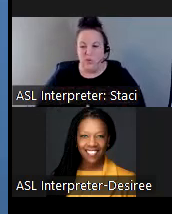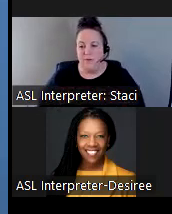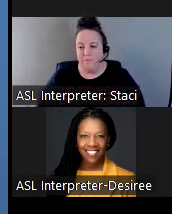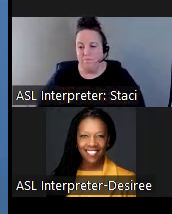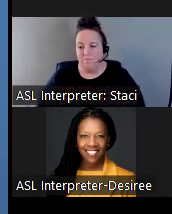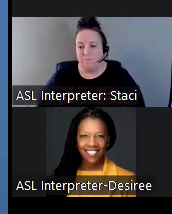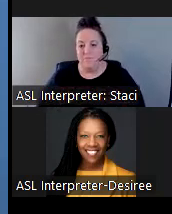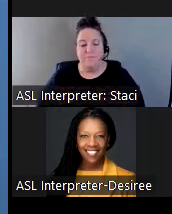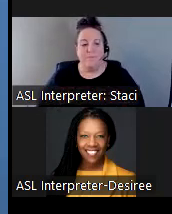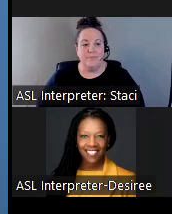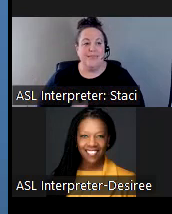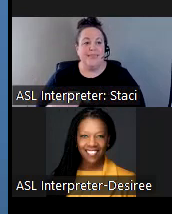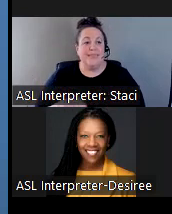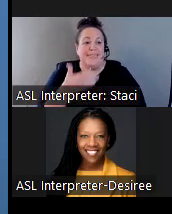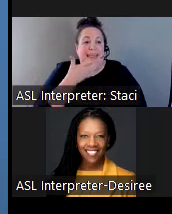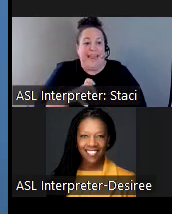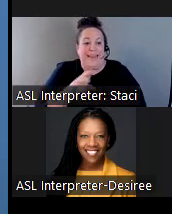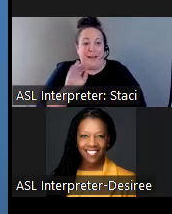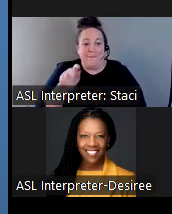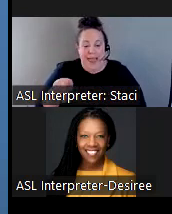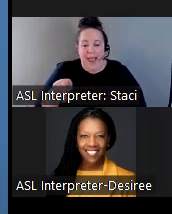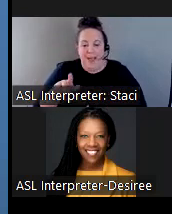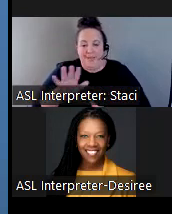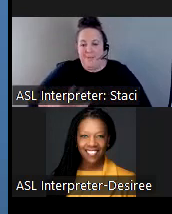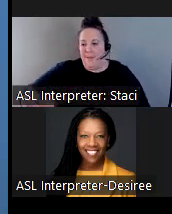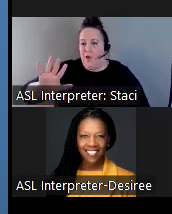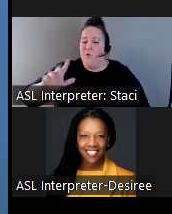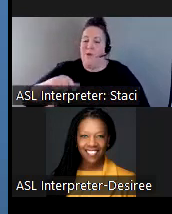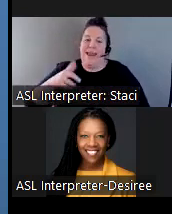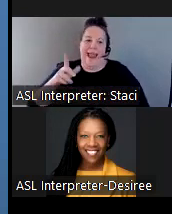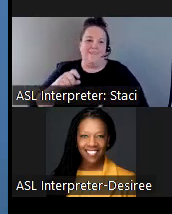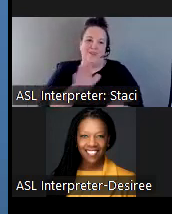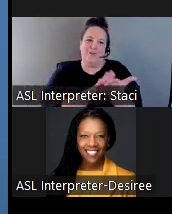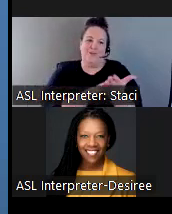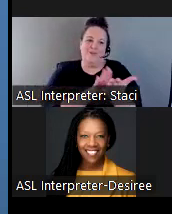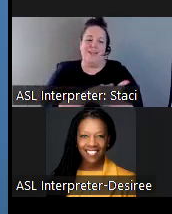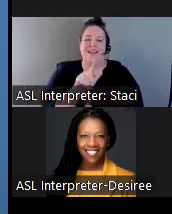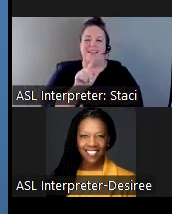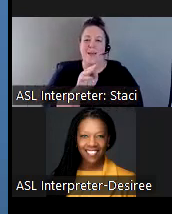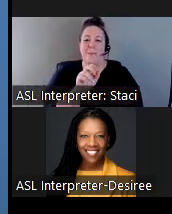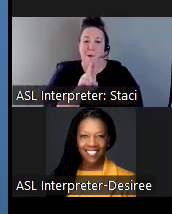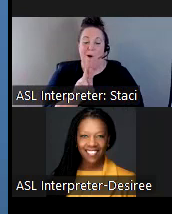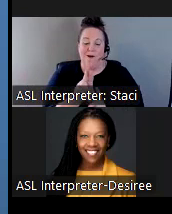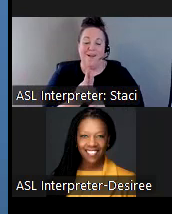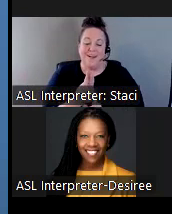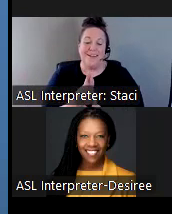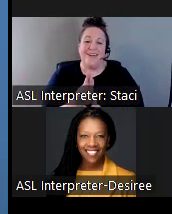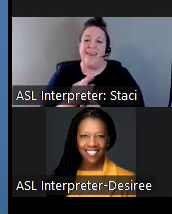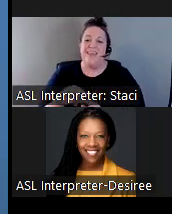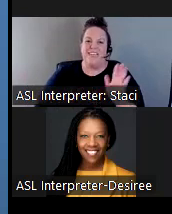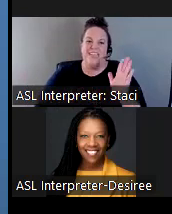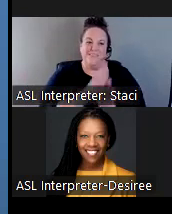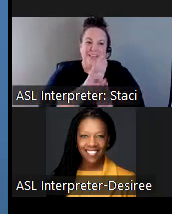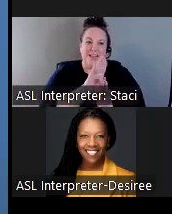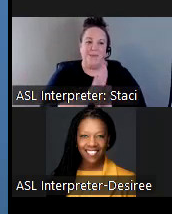Here's what we call a heat map, and we have to give a shout out to the folks at Lamar. This was developed by